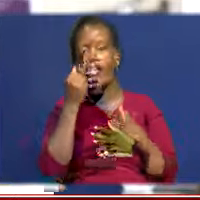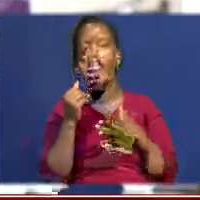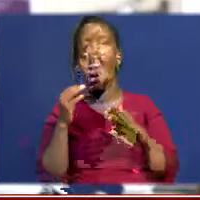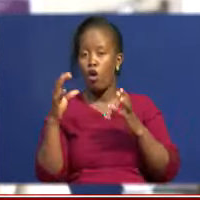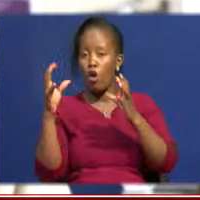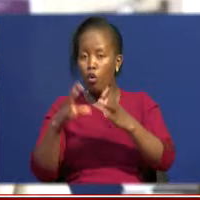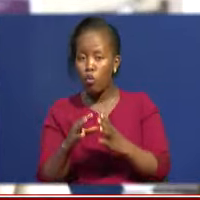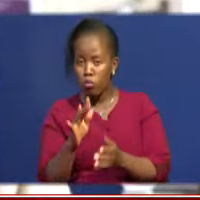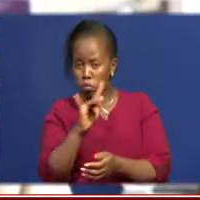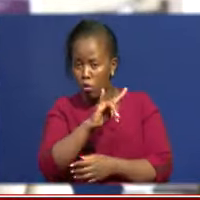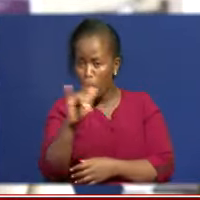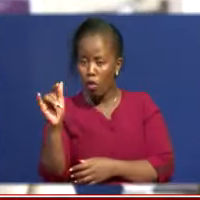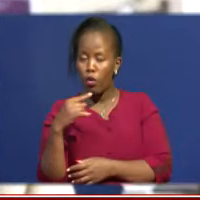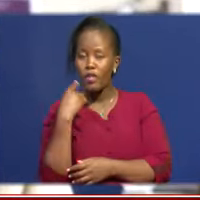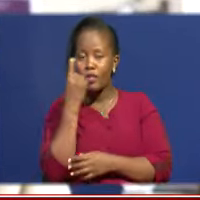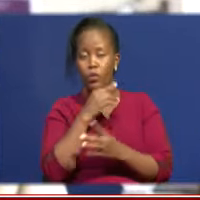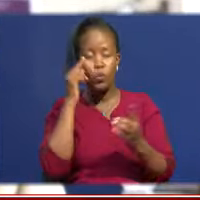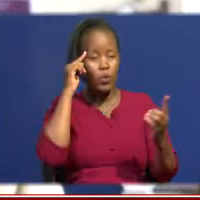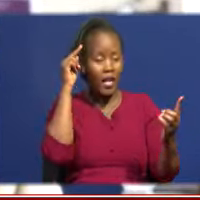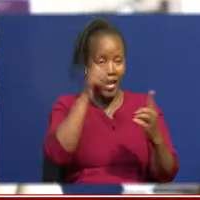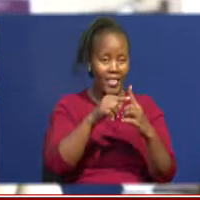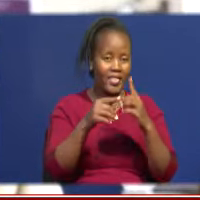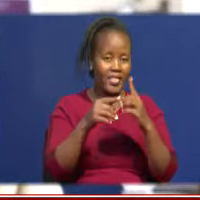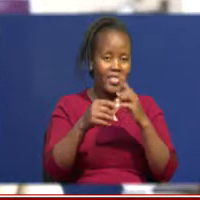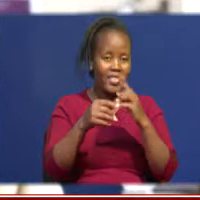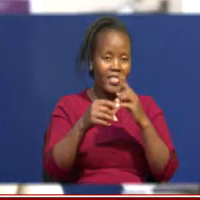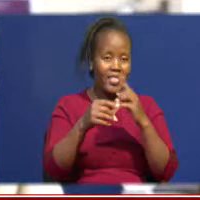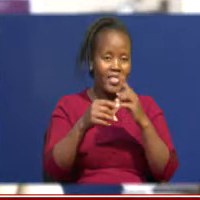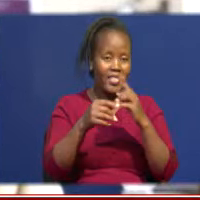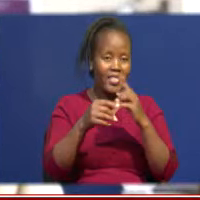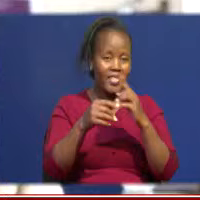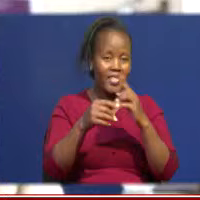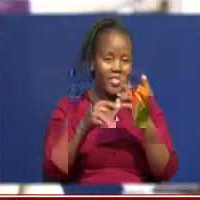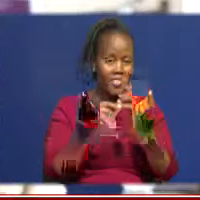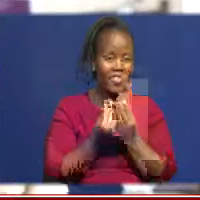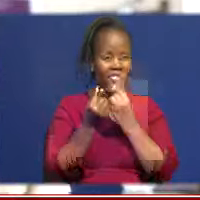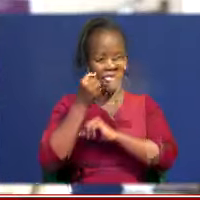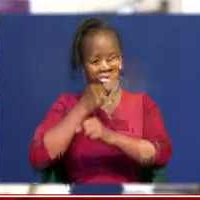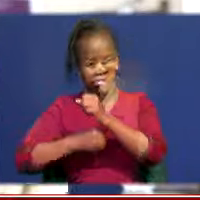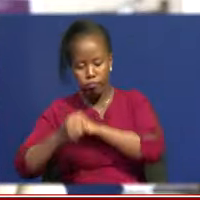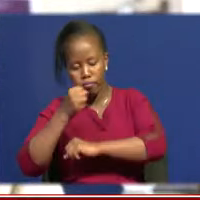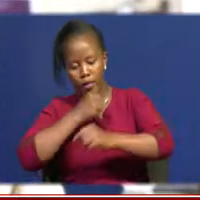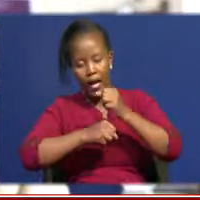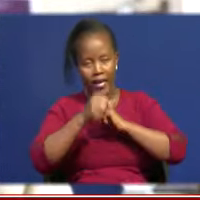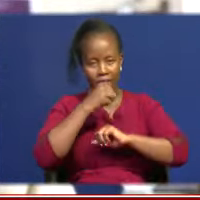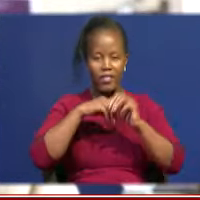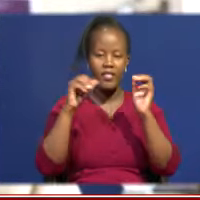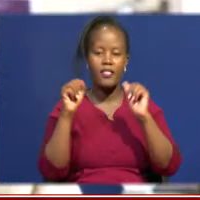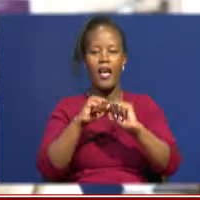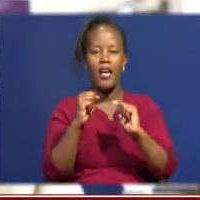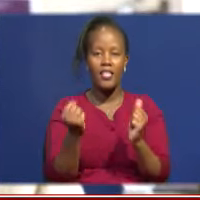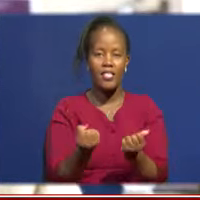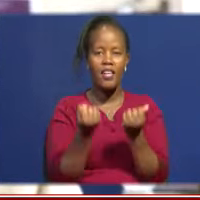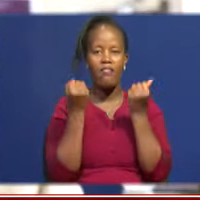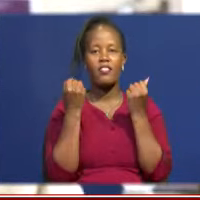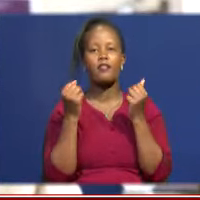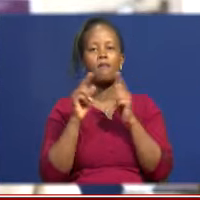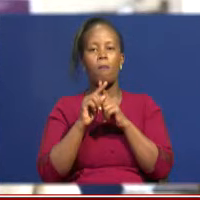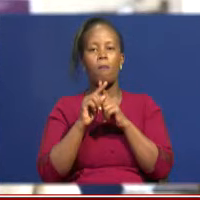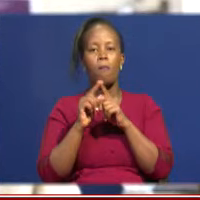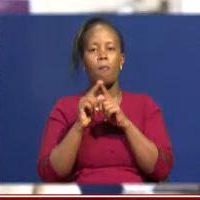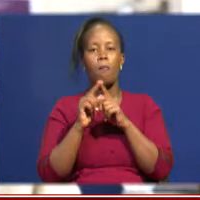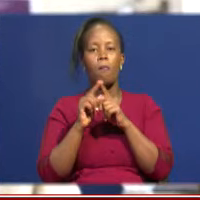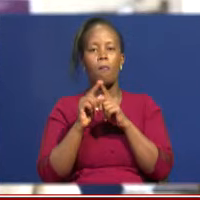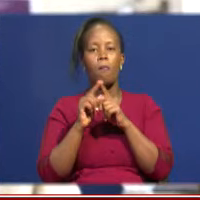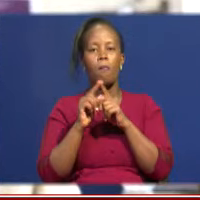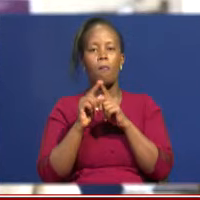are those who are active in terms of group activity, you know, saving entrepreneurial